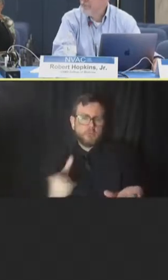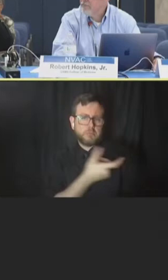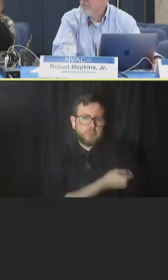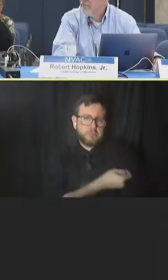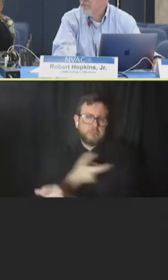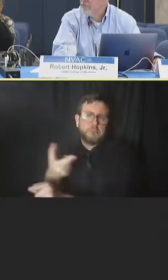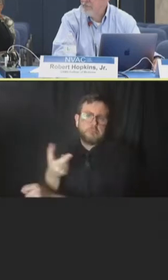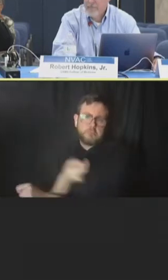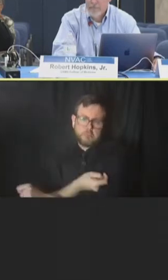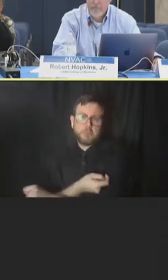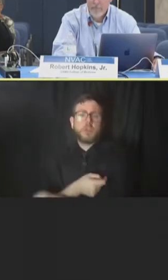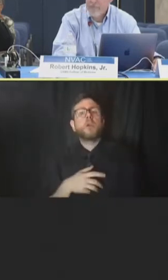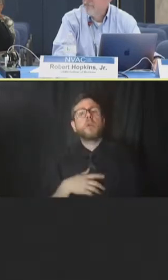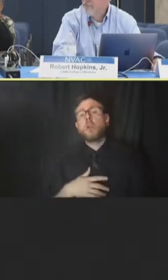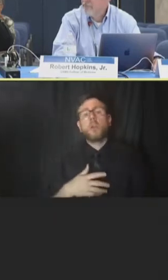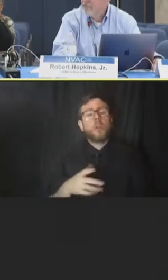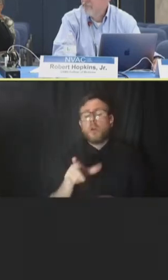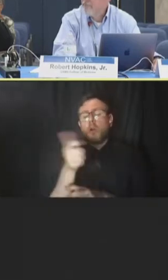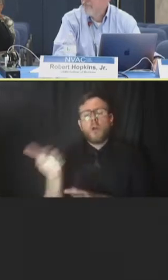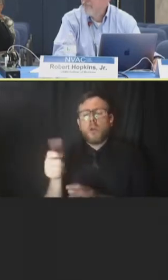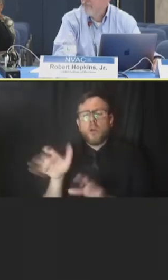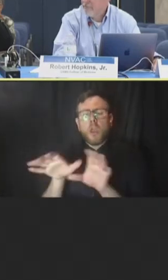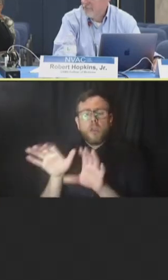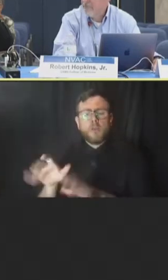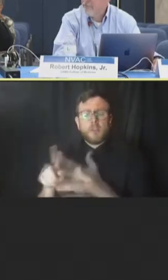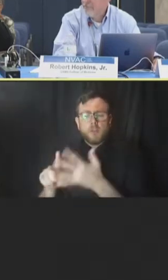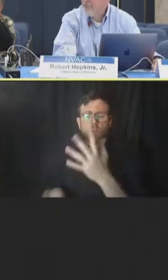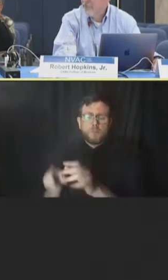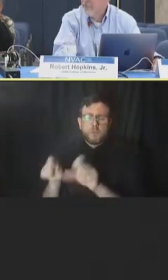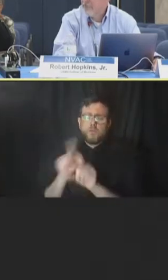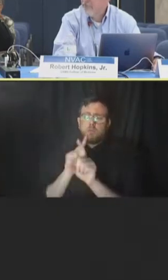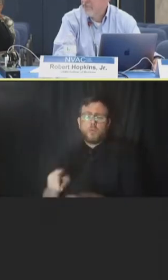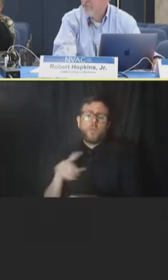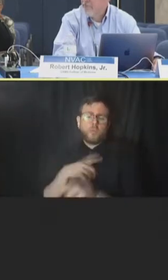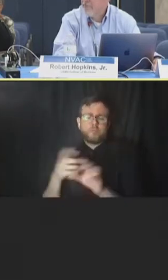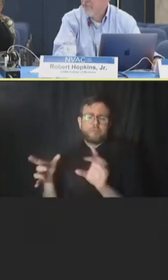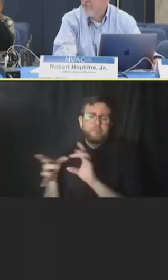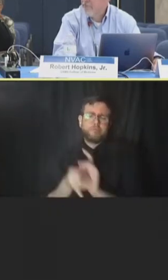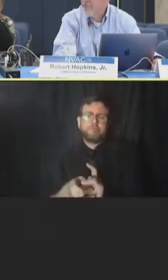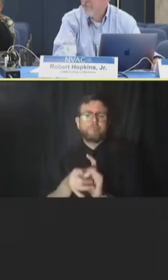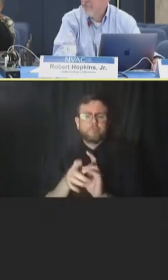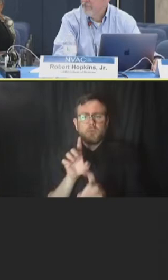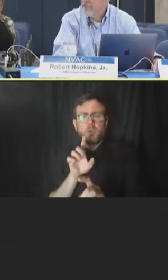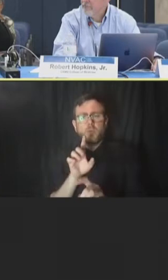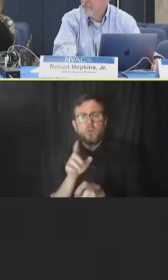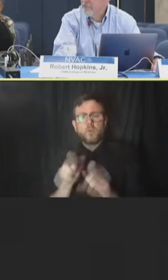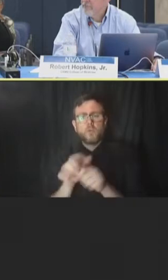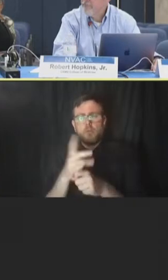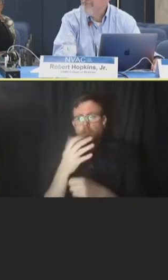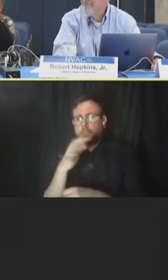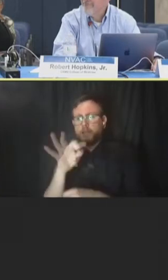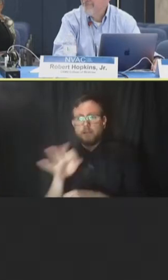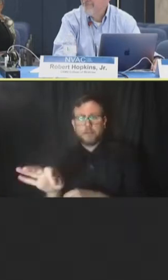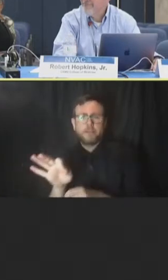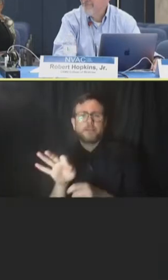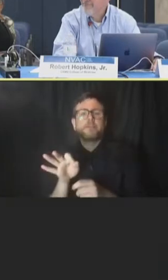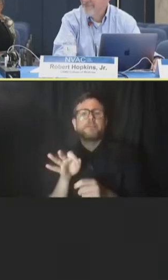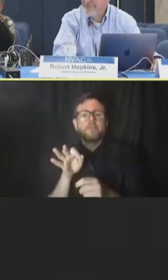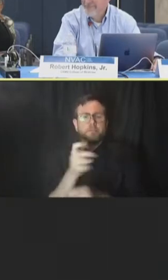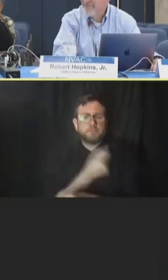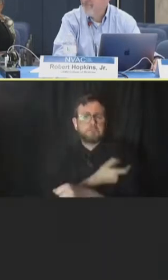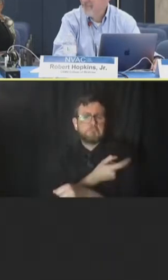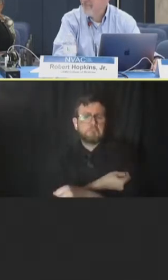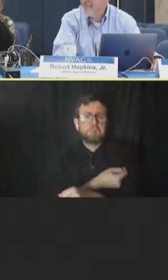All the rest of our activities that are reportable relate to COVID-19 vaccines. There were a number of actions that